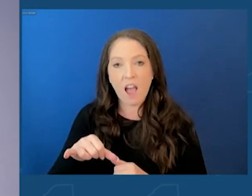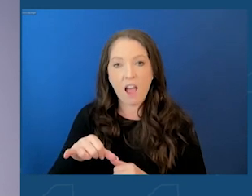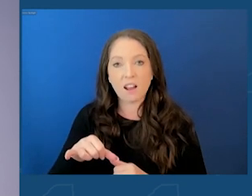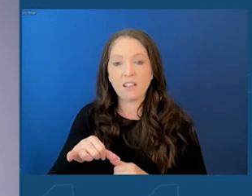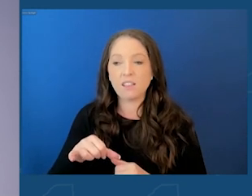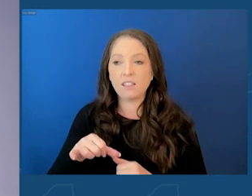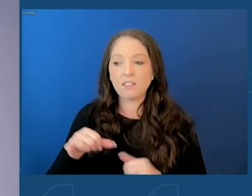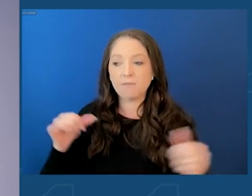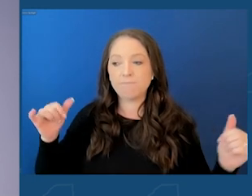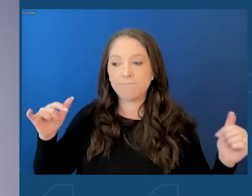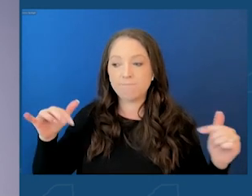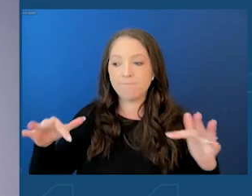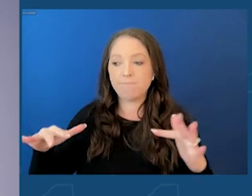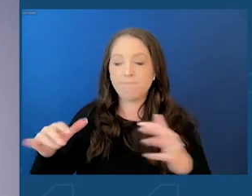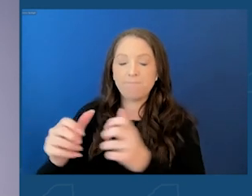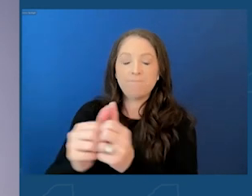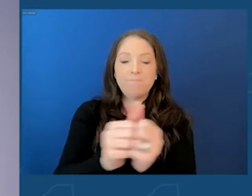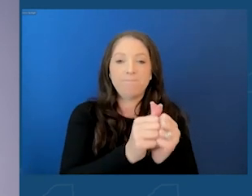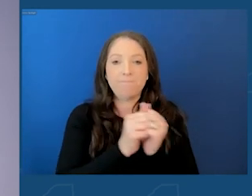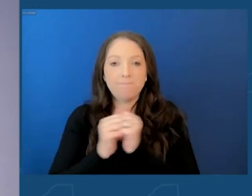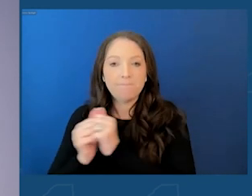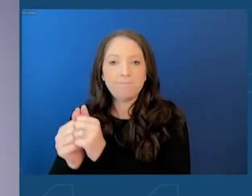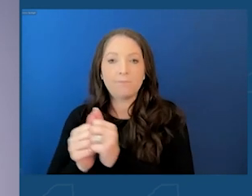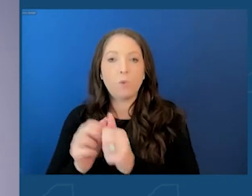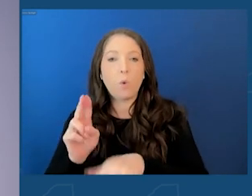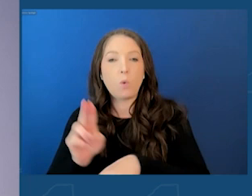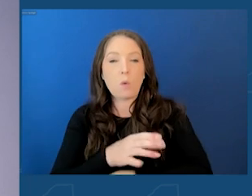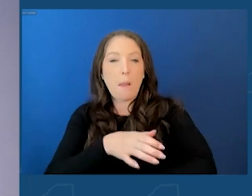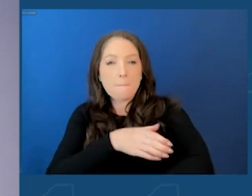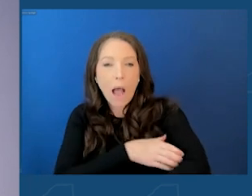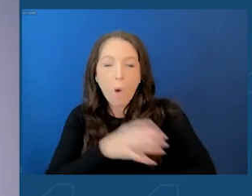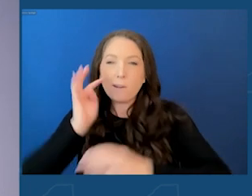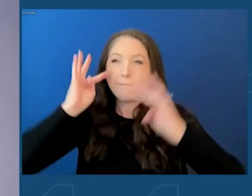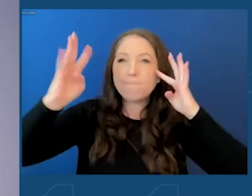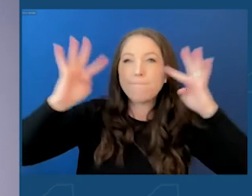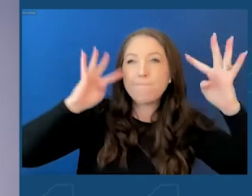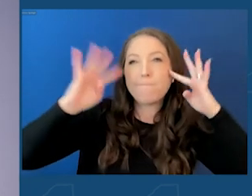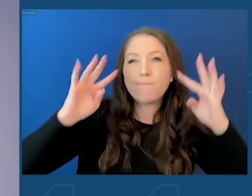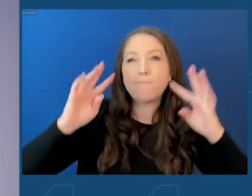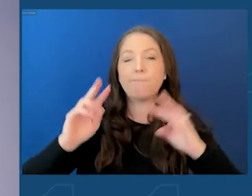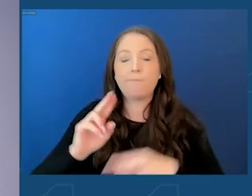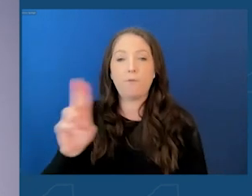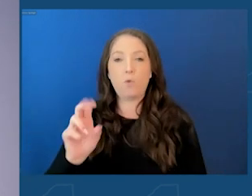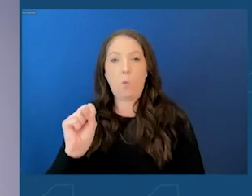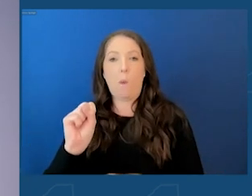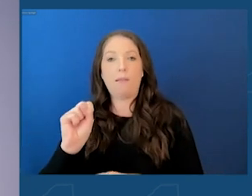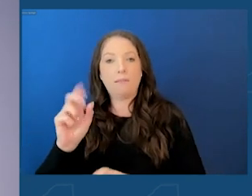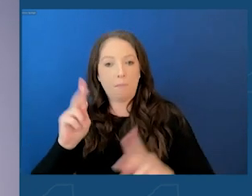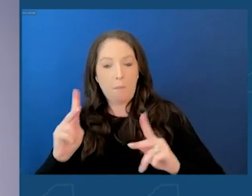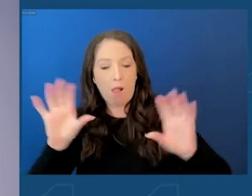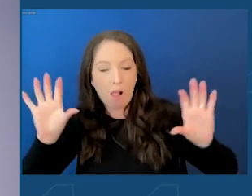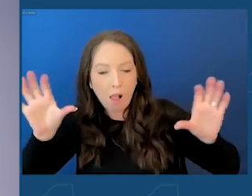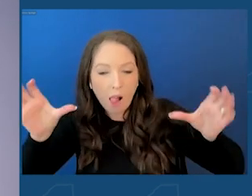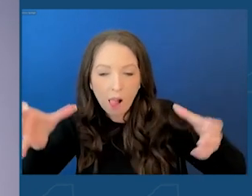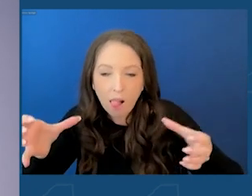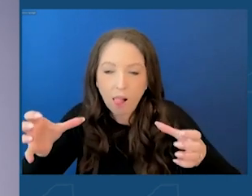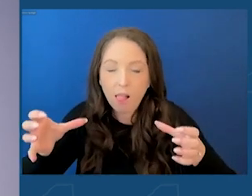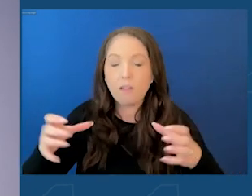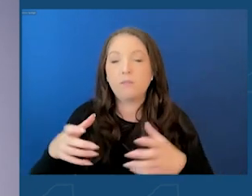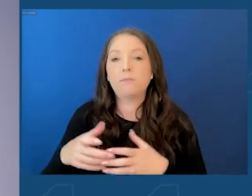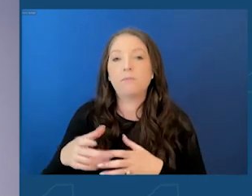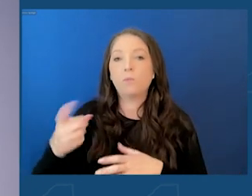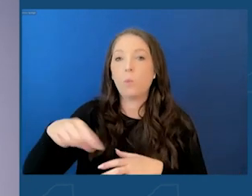to harness the power and ingenuity of the American people, to square our shoulders and to lean in to